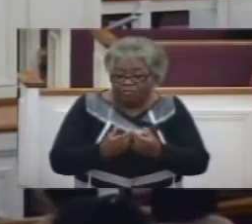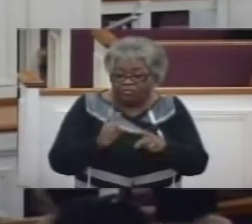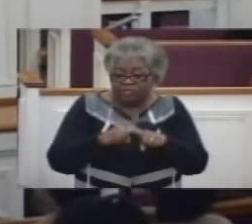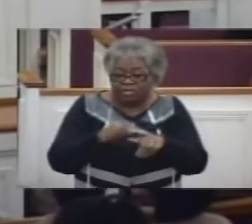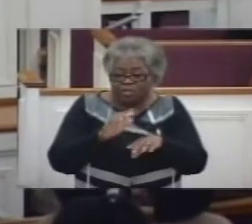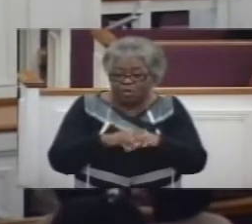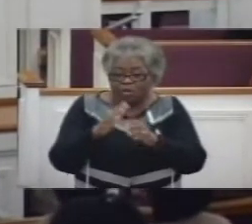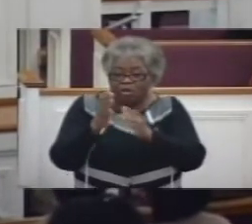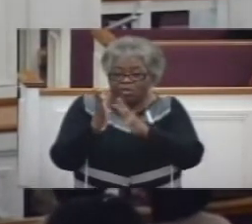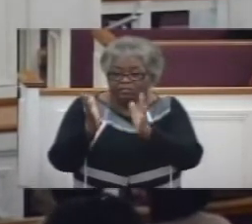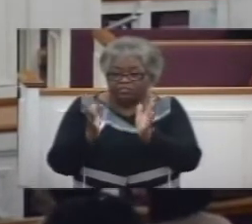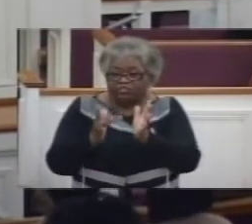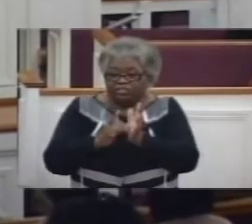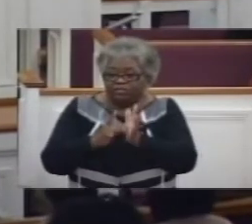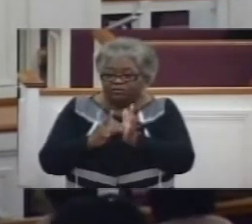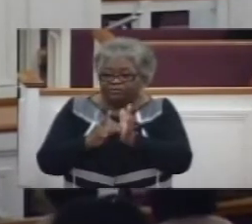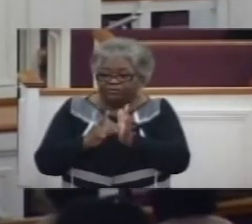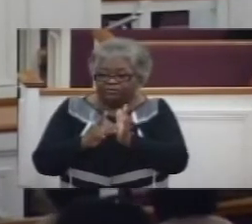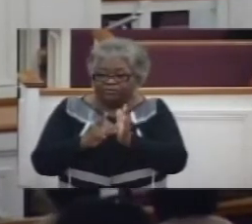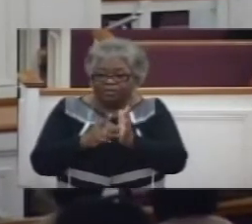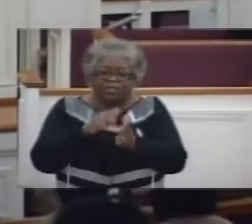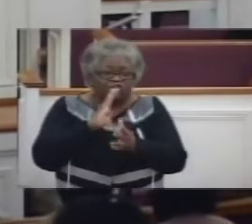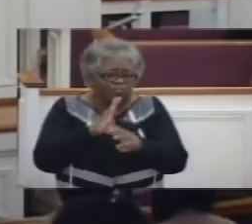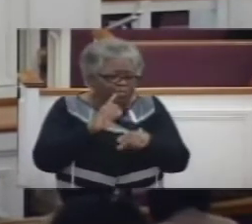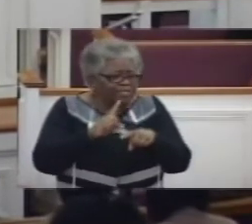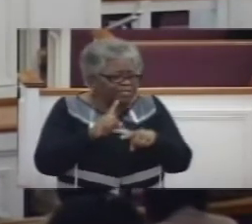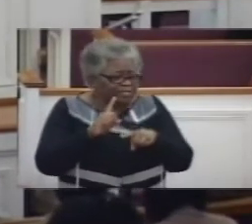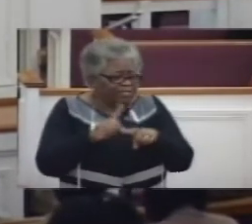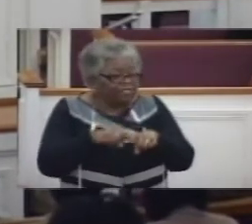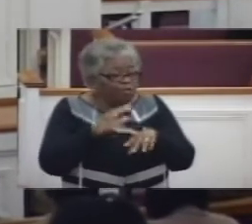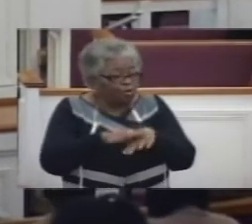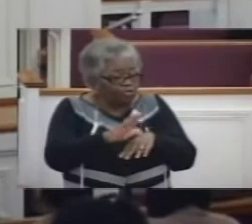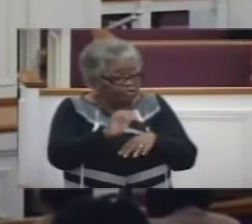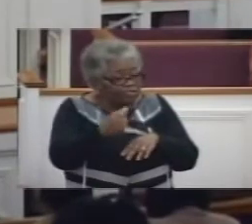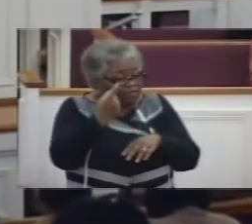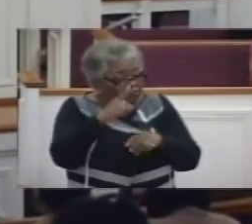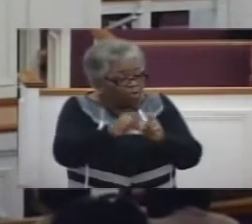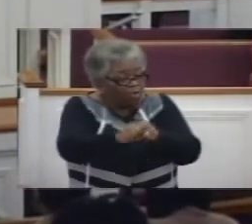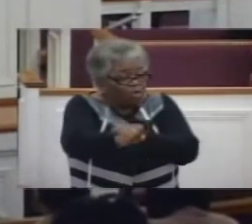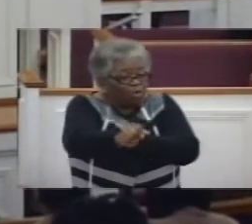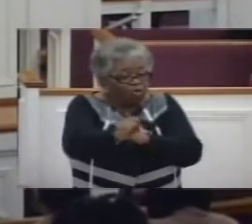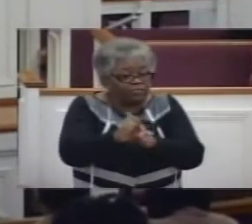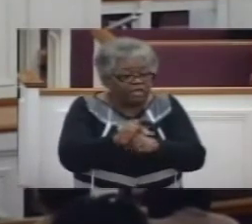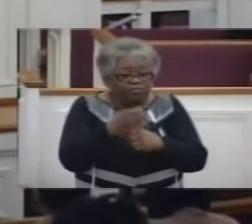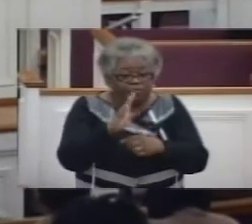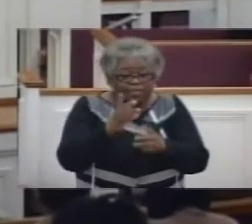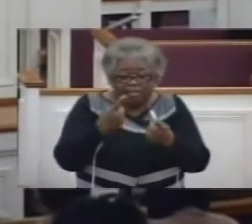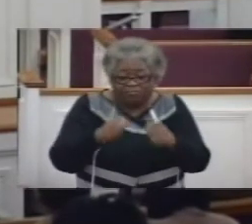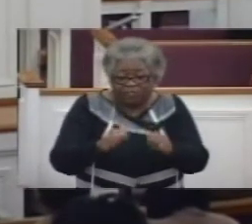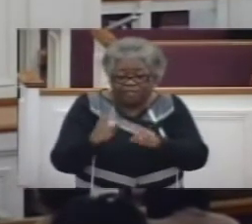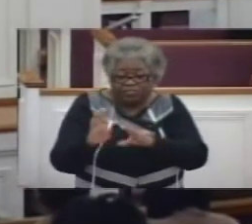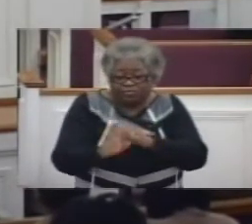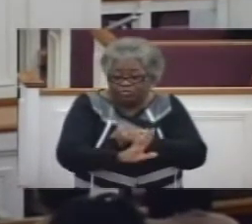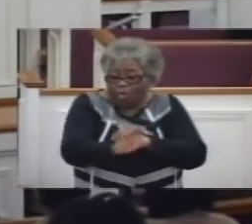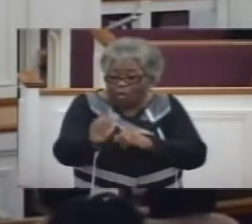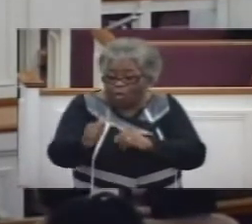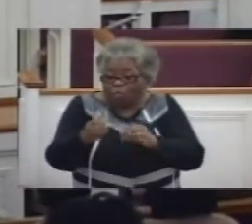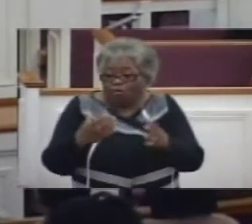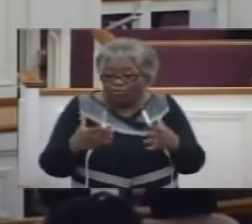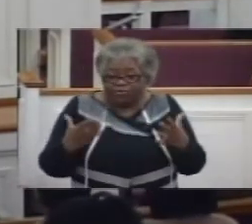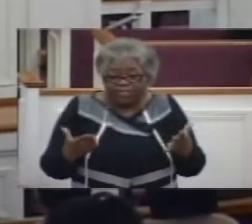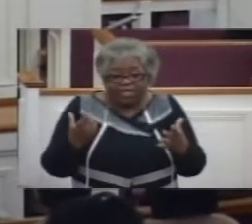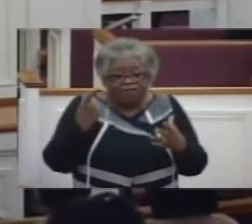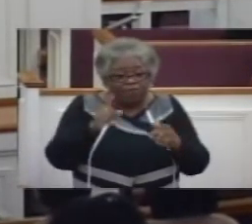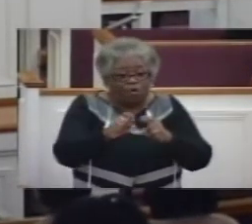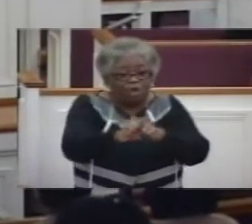on Jesus. You've been leaning on yourself for a long time. You've been trying to do your own thing